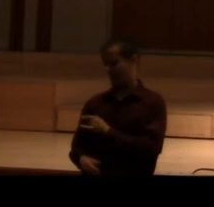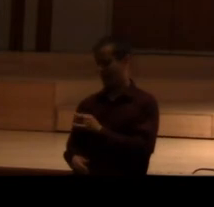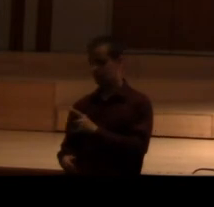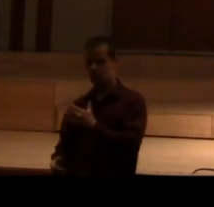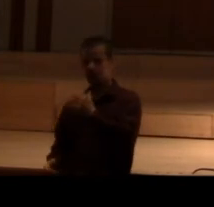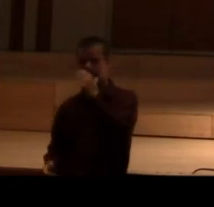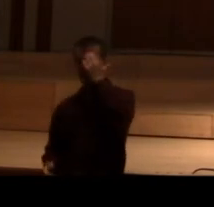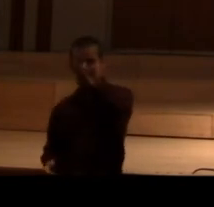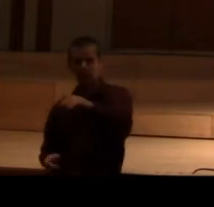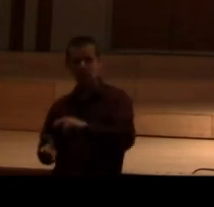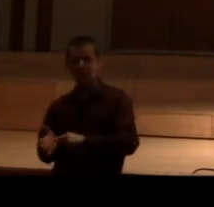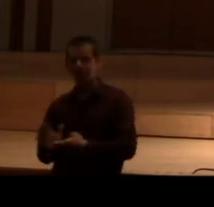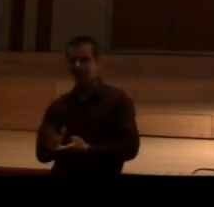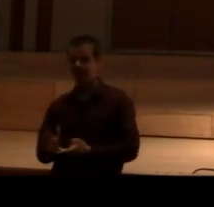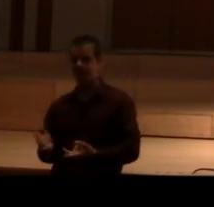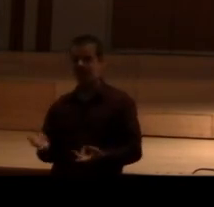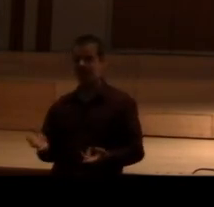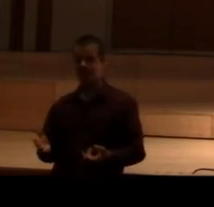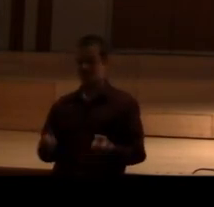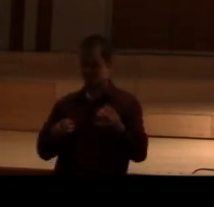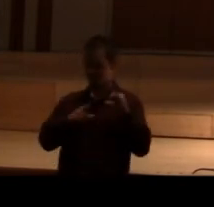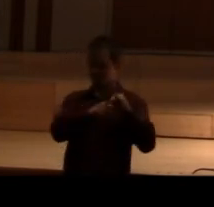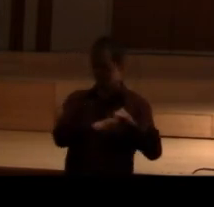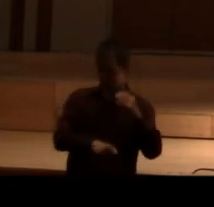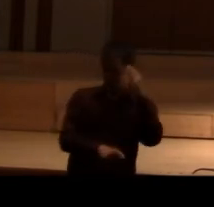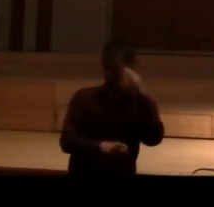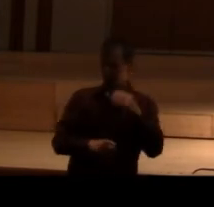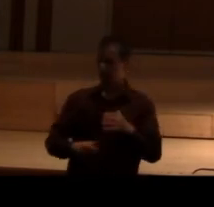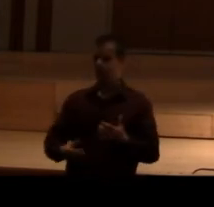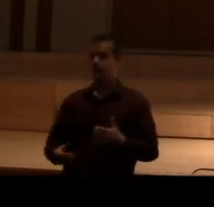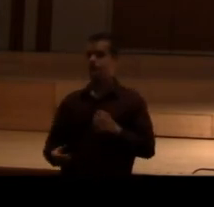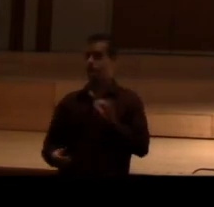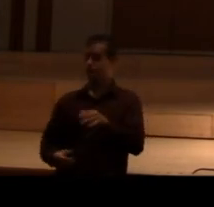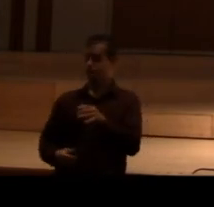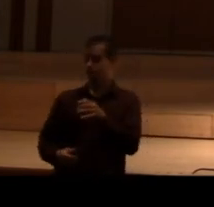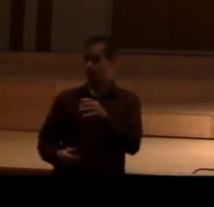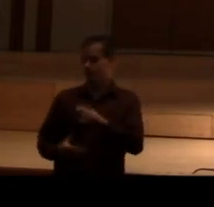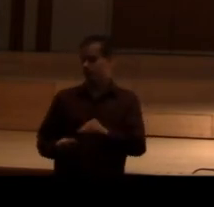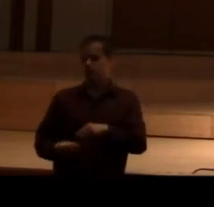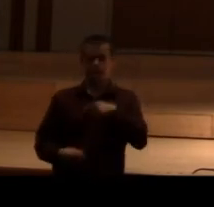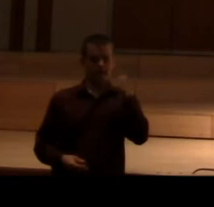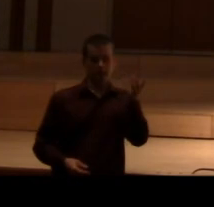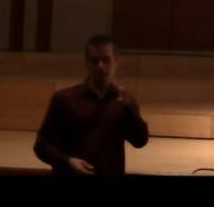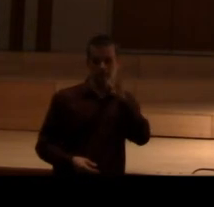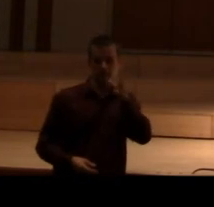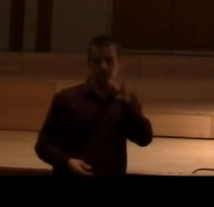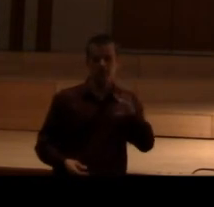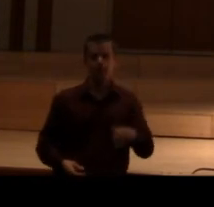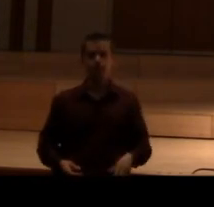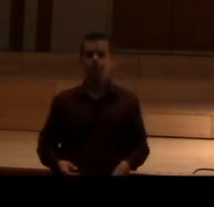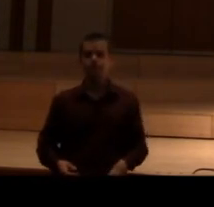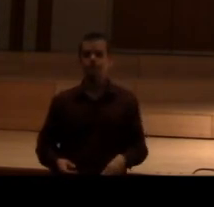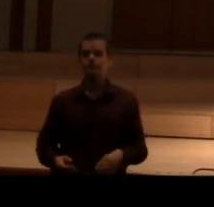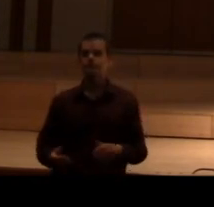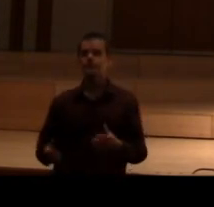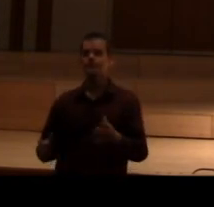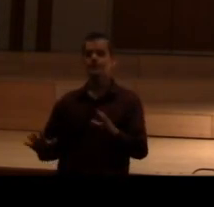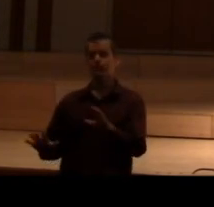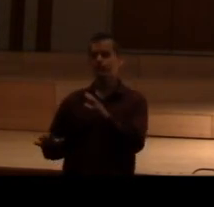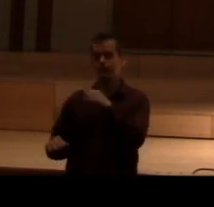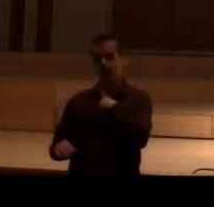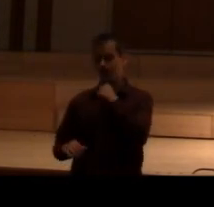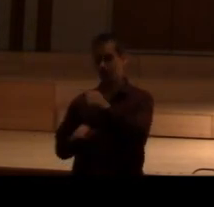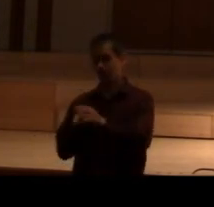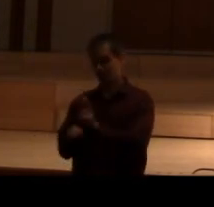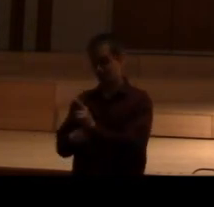hyperbole. And I told this frustrating, humiliating story to my mom. Now, I assure you, I am not using hyperbole when I say that